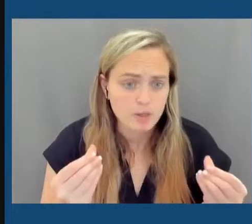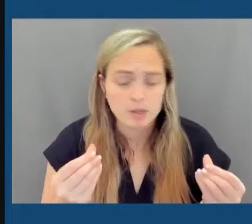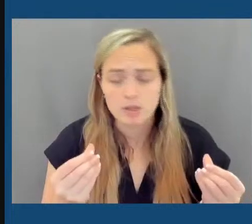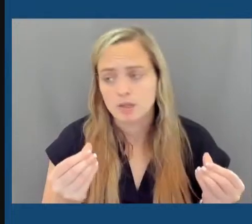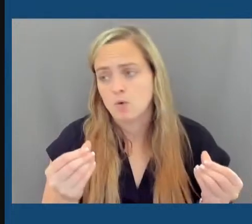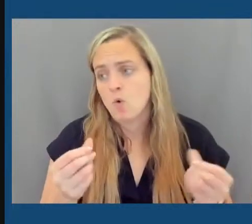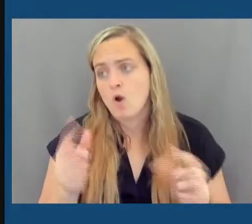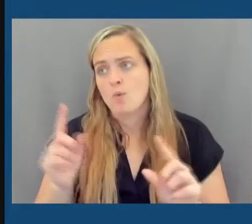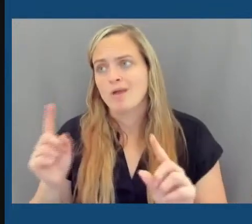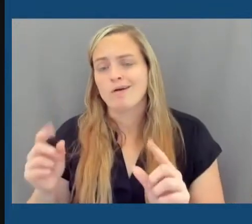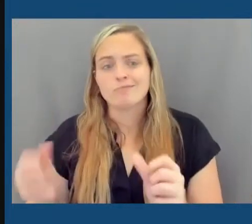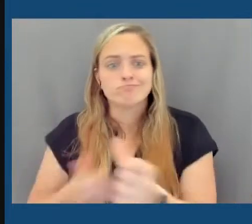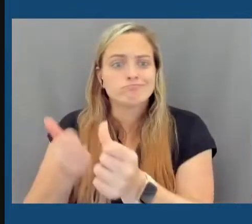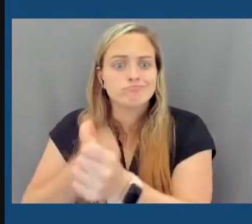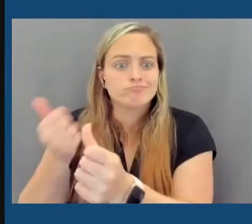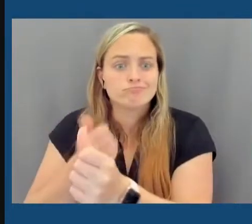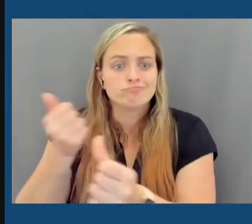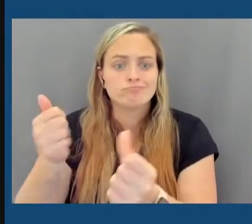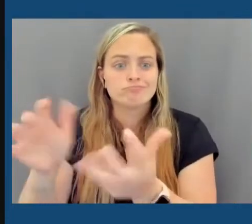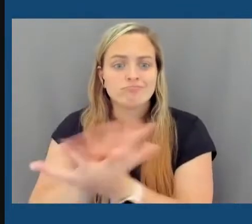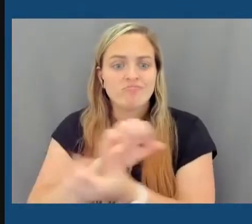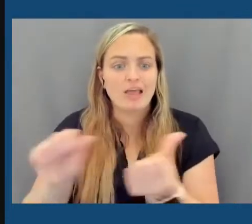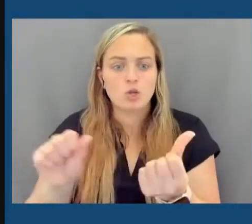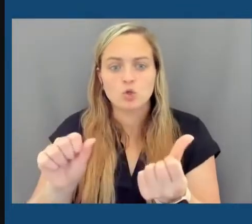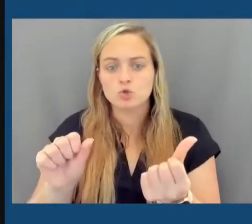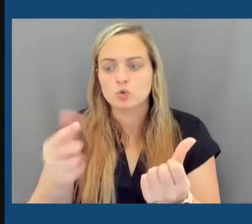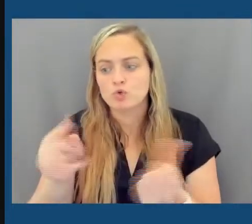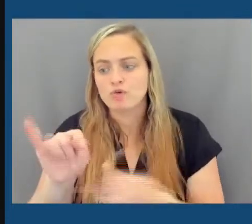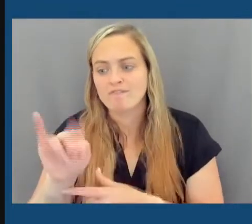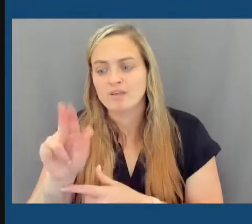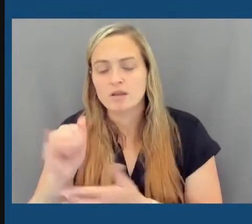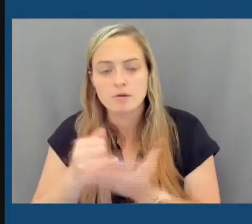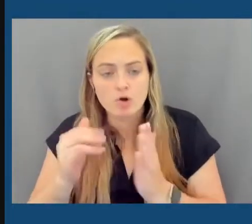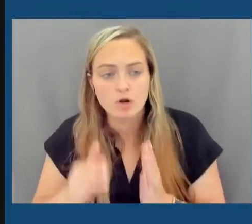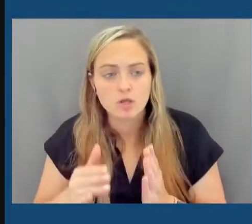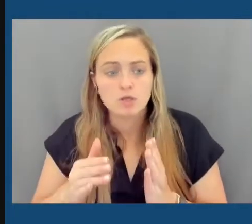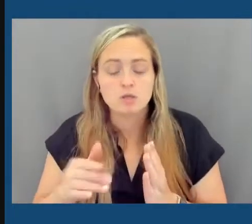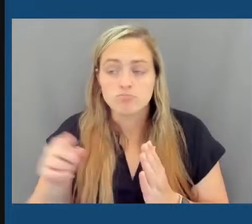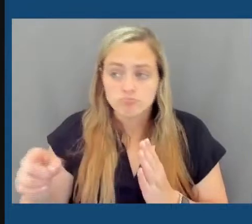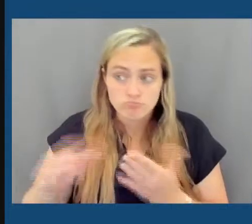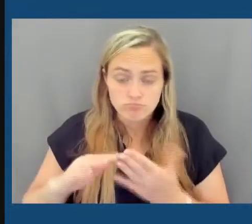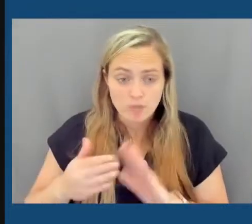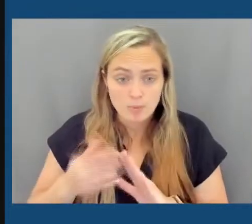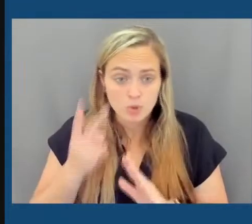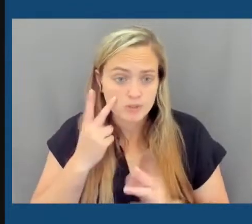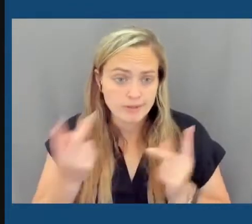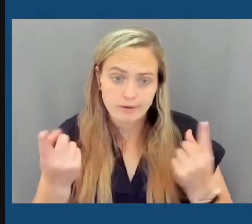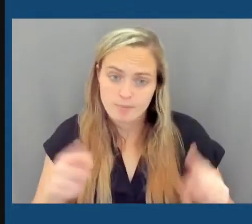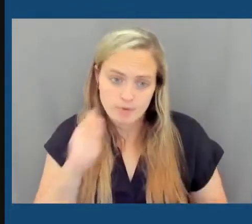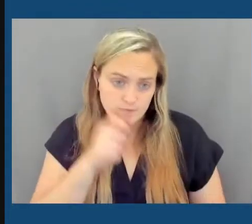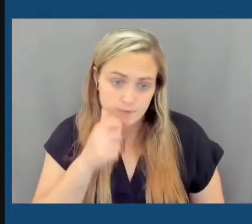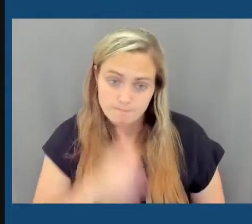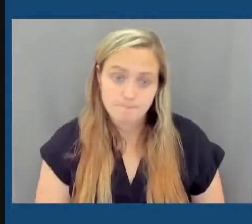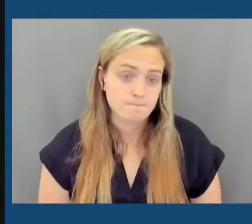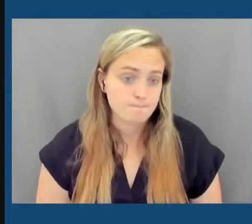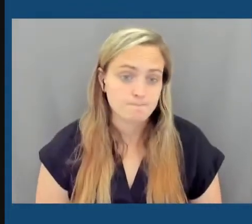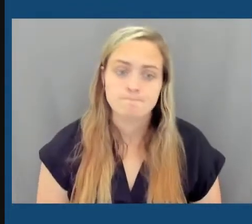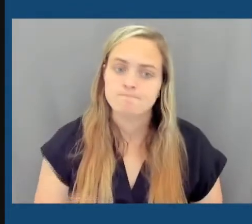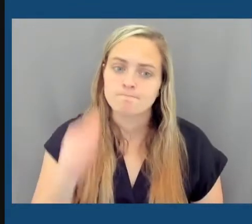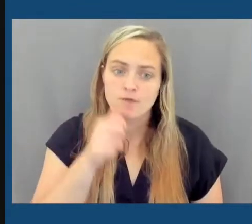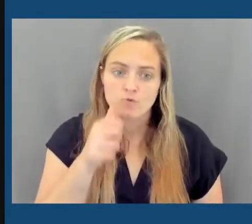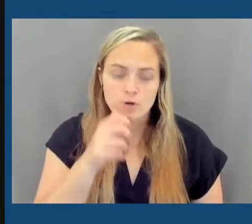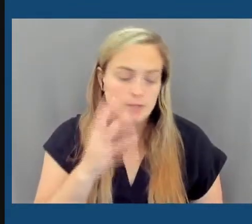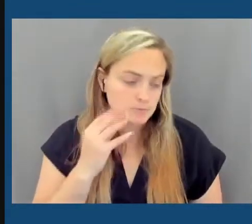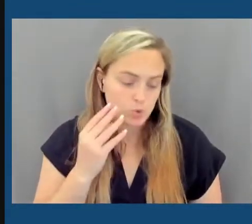chasing off vandals or graffiti artists, Janice and her neighbors see it every day. Every day they have to live with that.